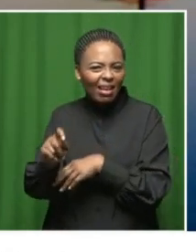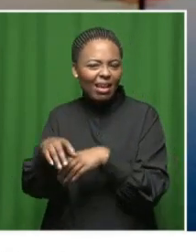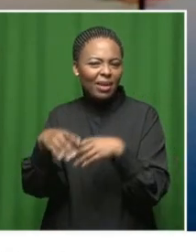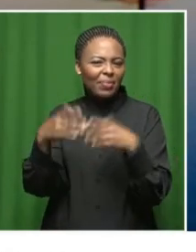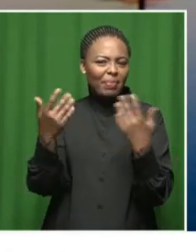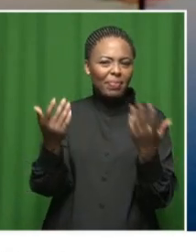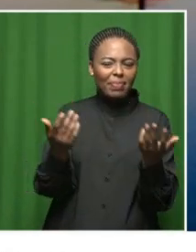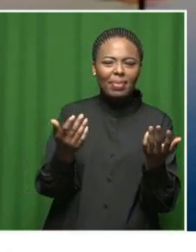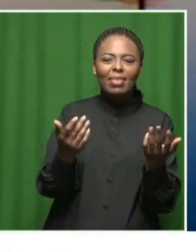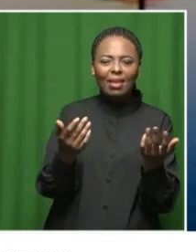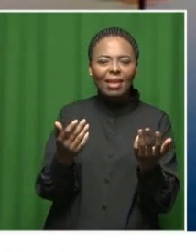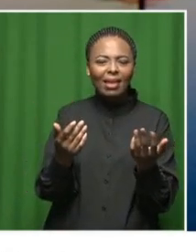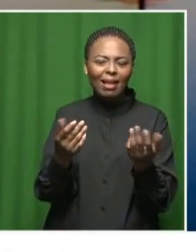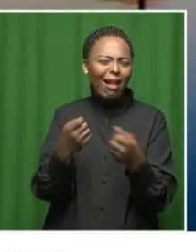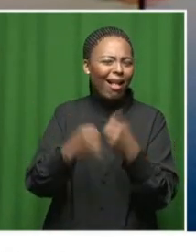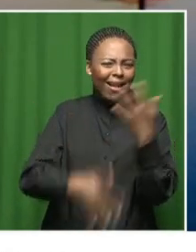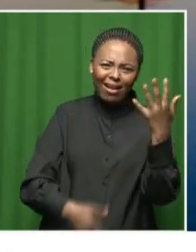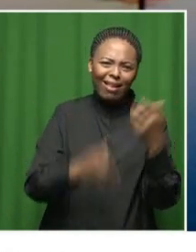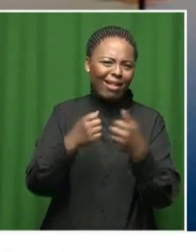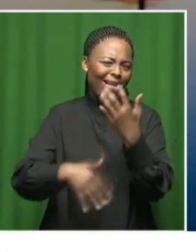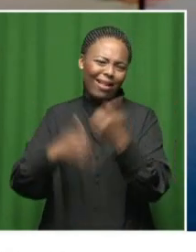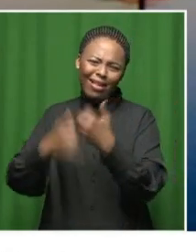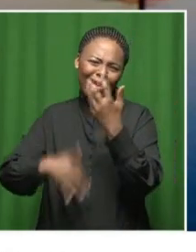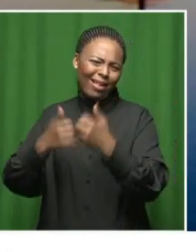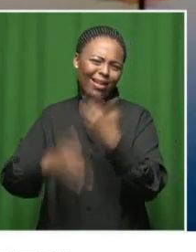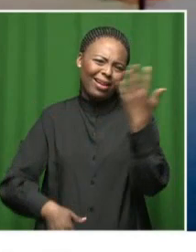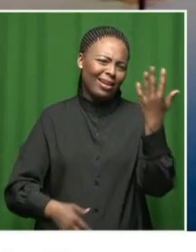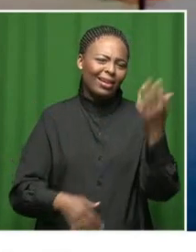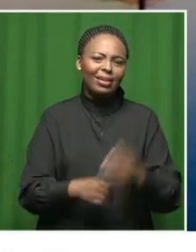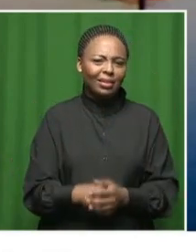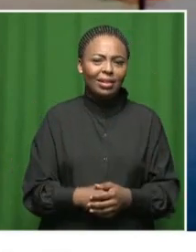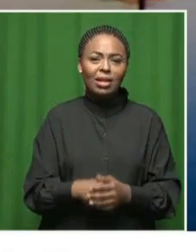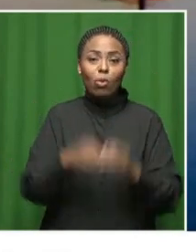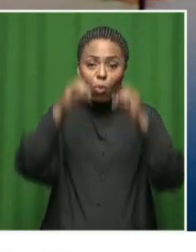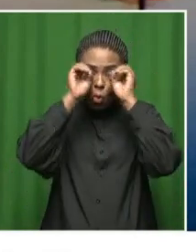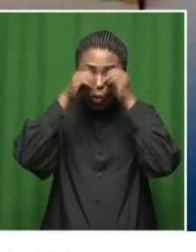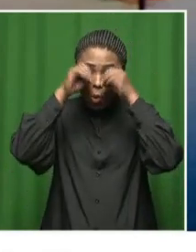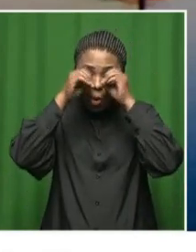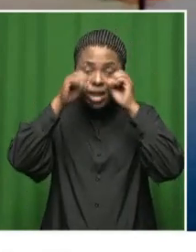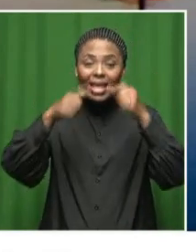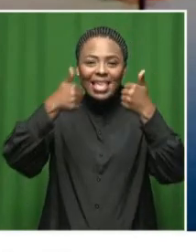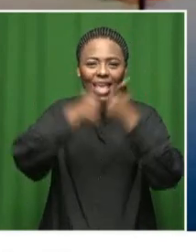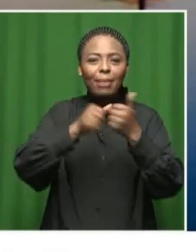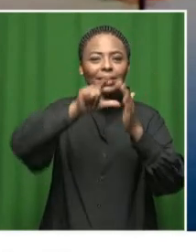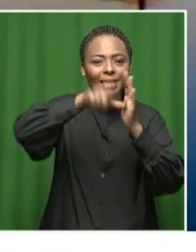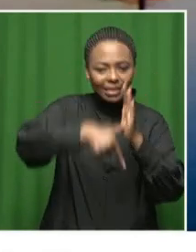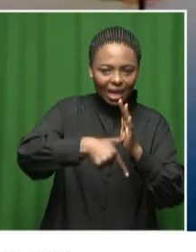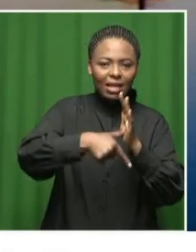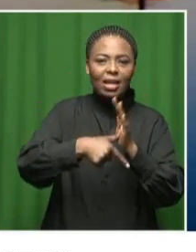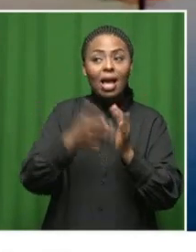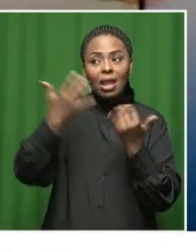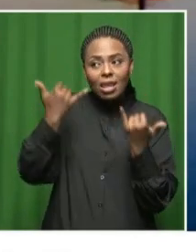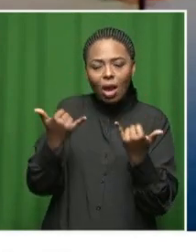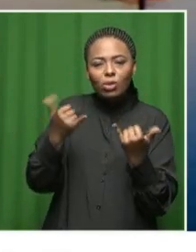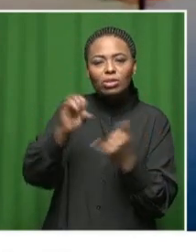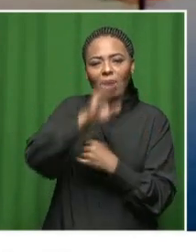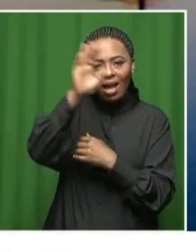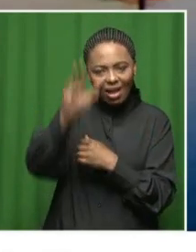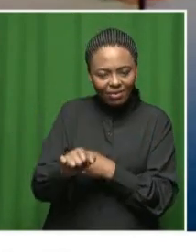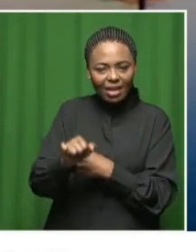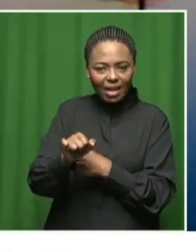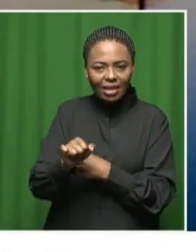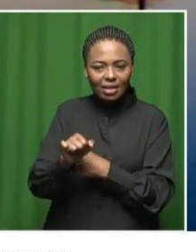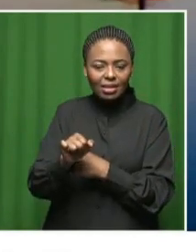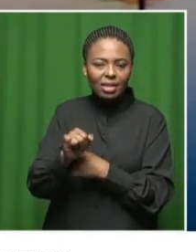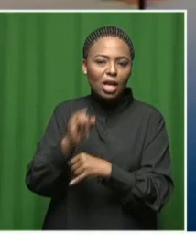them now because I'll be advertising them, but you can, if you just Google game design, there are South African institutions now, tertiary institutions, where you can